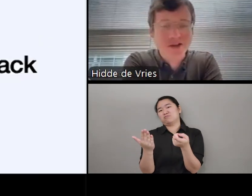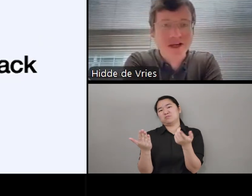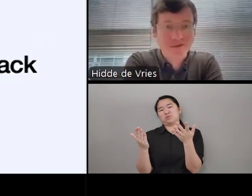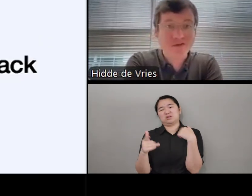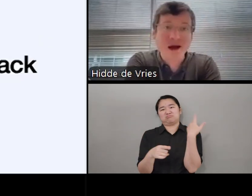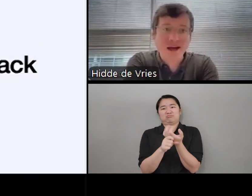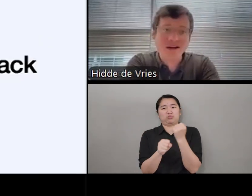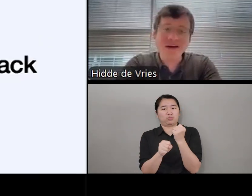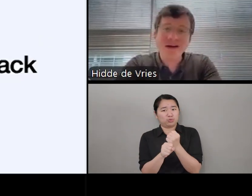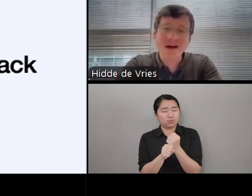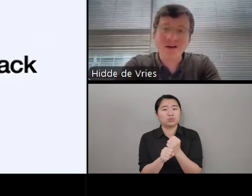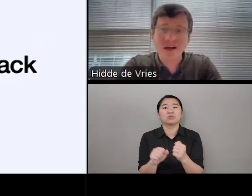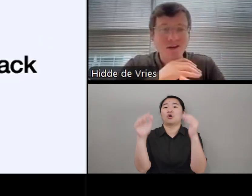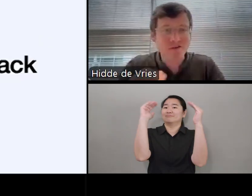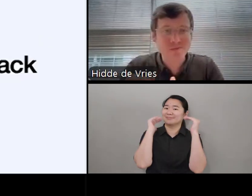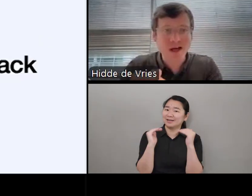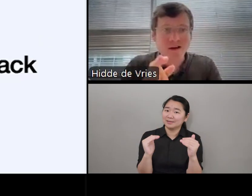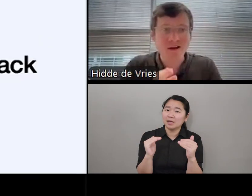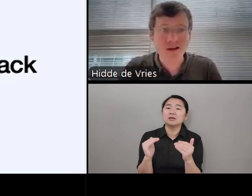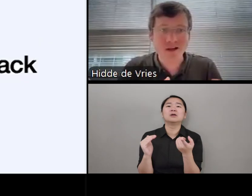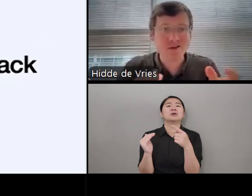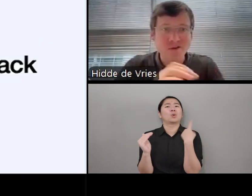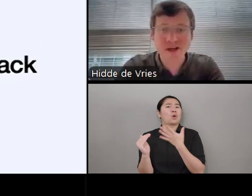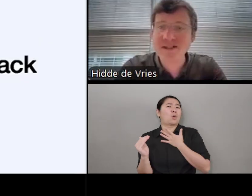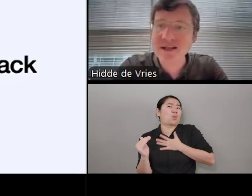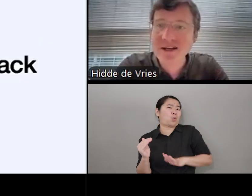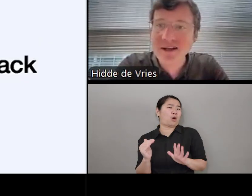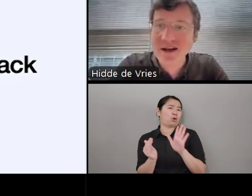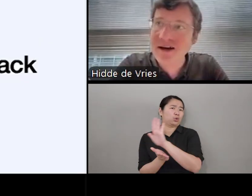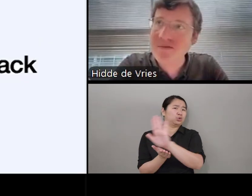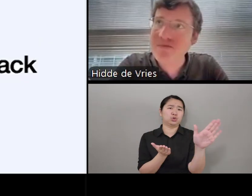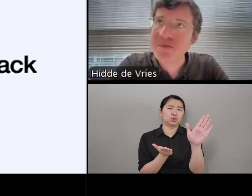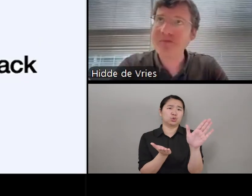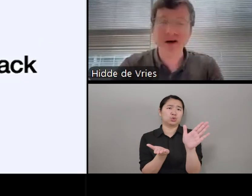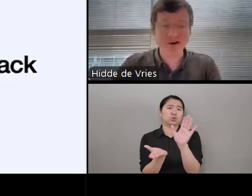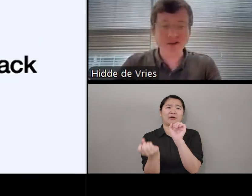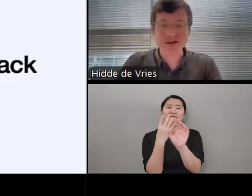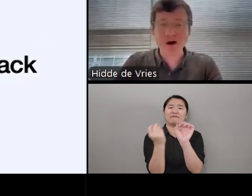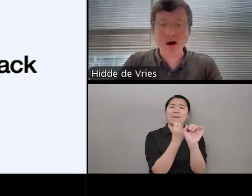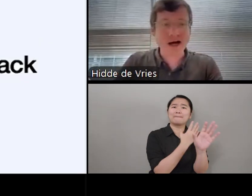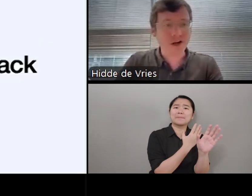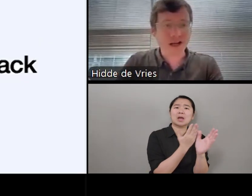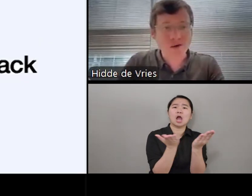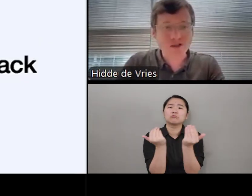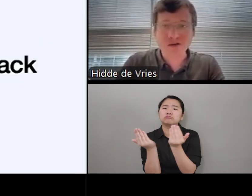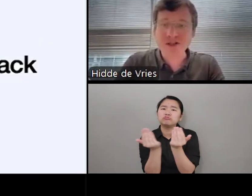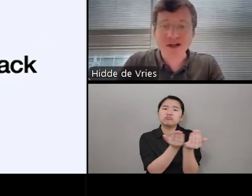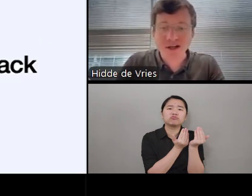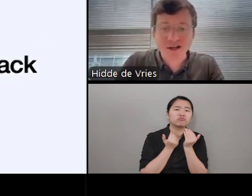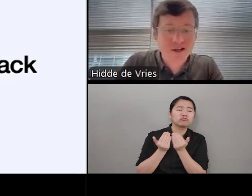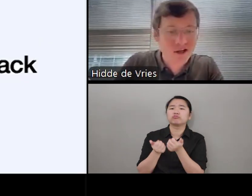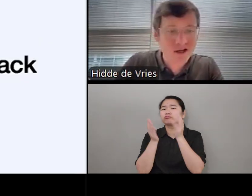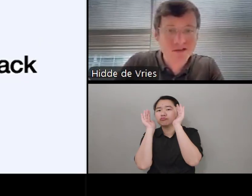that you can give your feedback. You can give that feedback in a lot of different ways, but also on our GitHub. So I'll